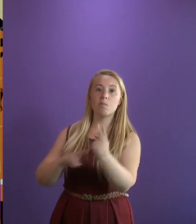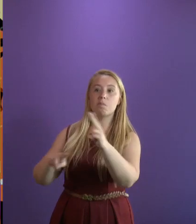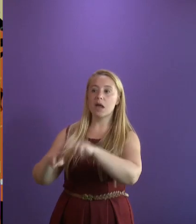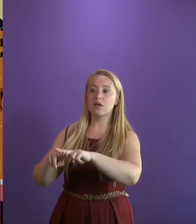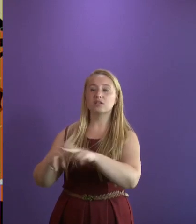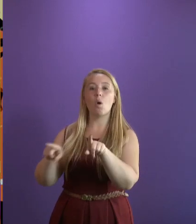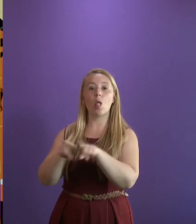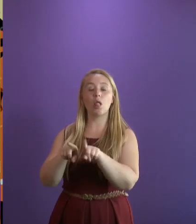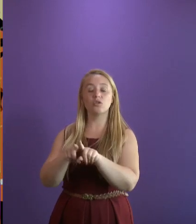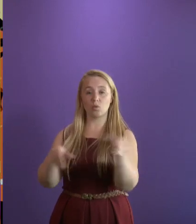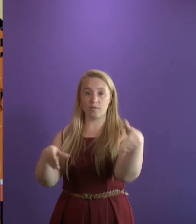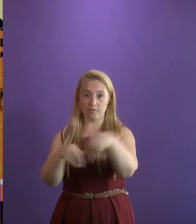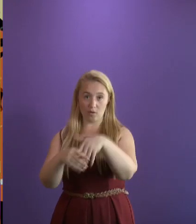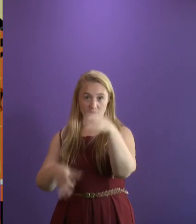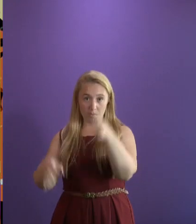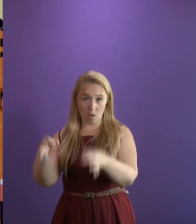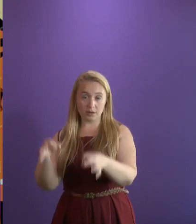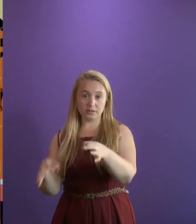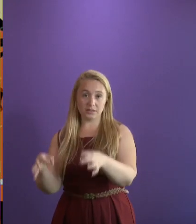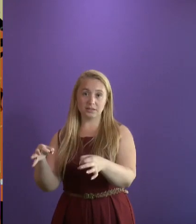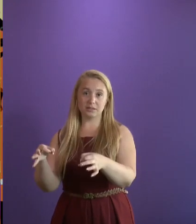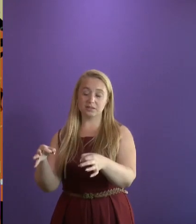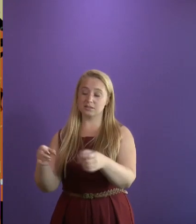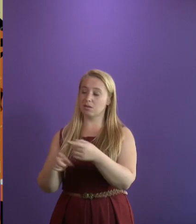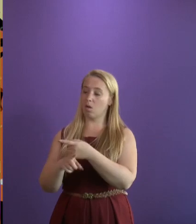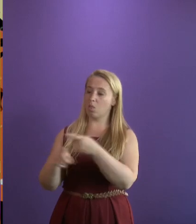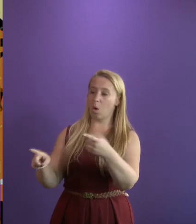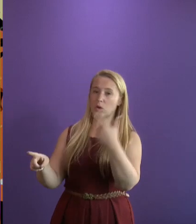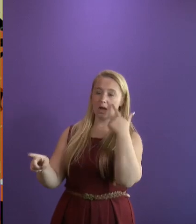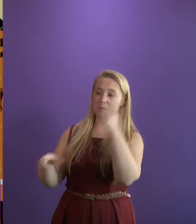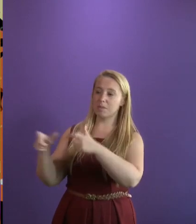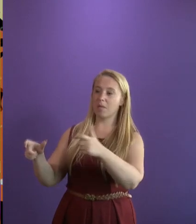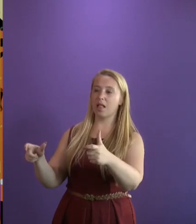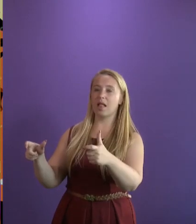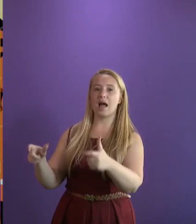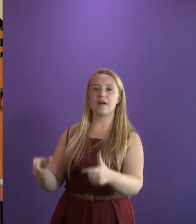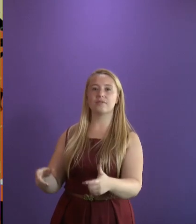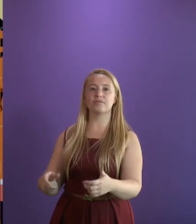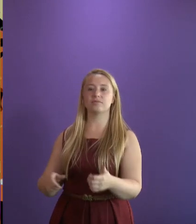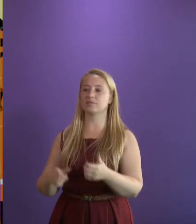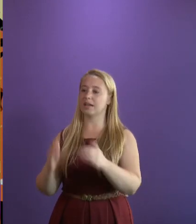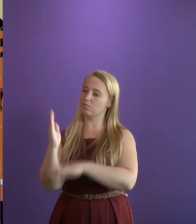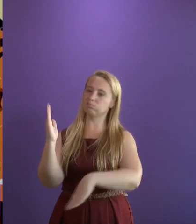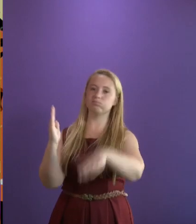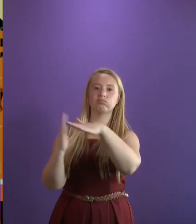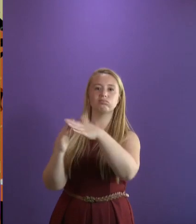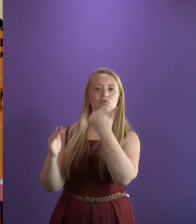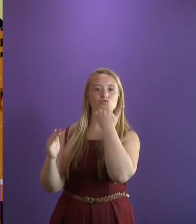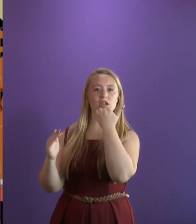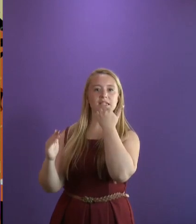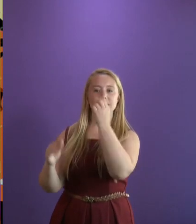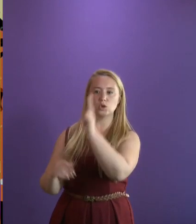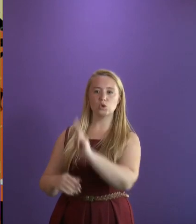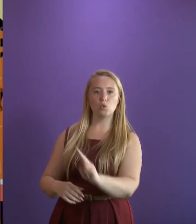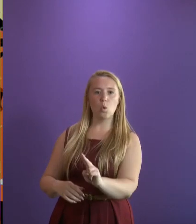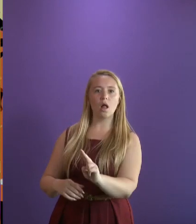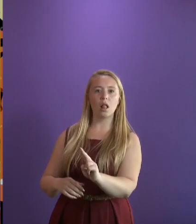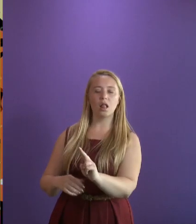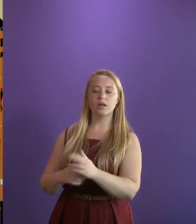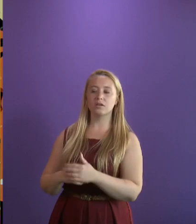in politics, or tends to be for those who are quite advantaged in the school system. So